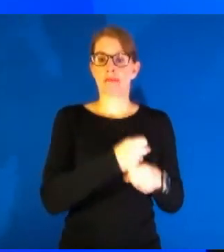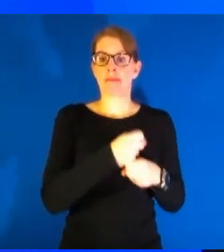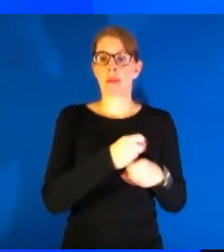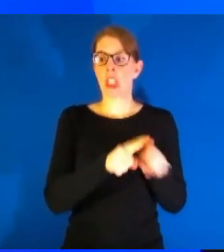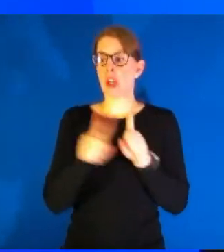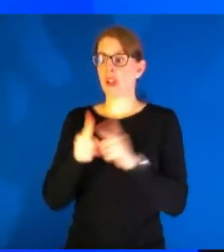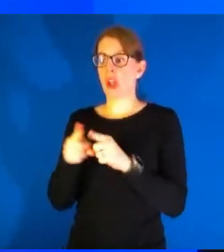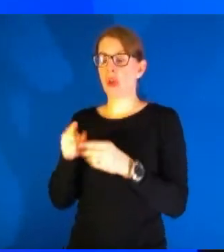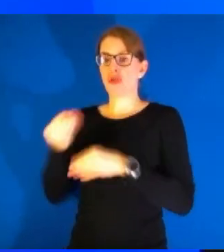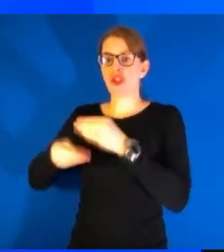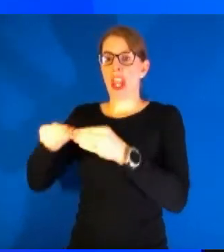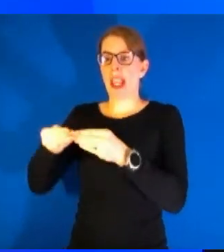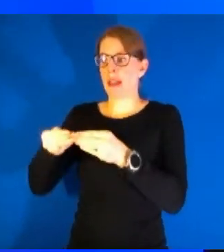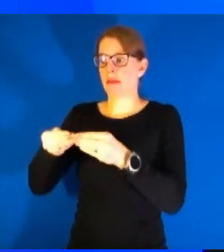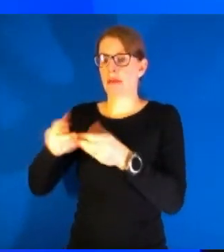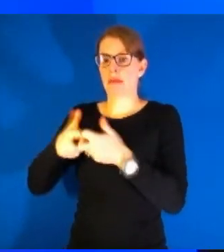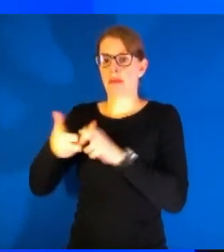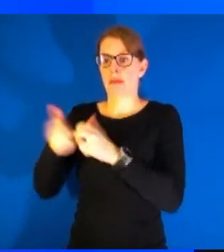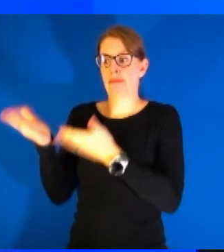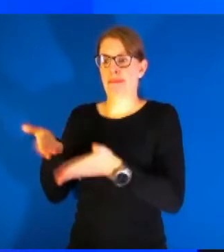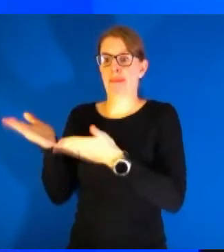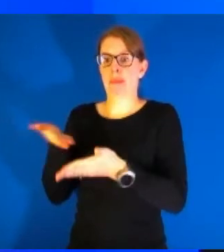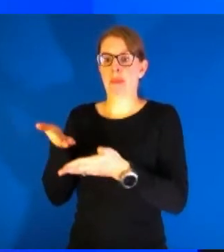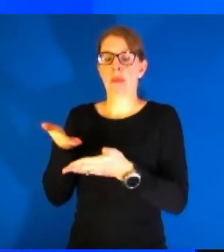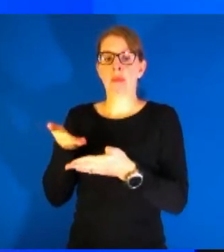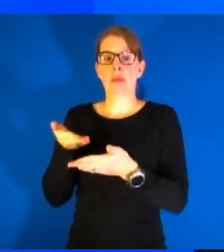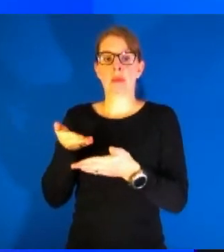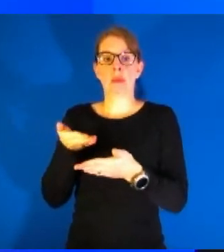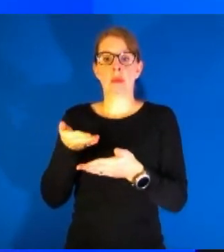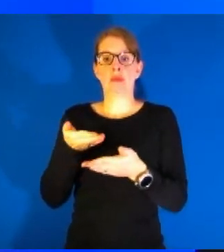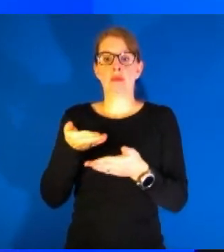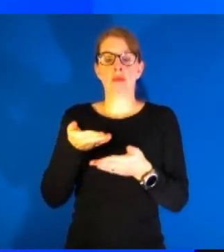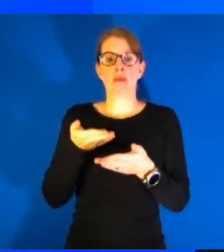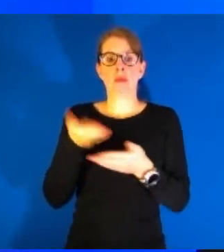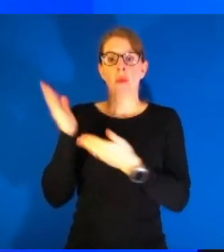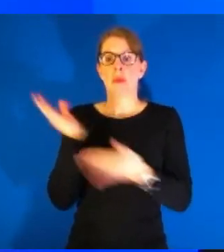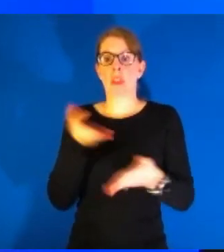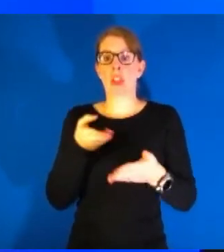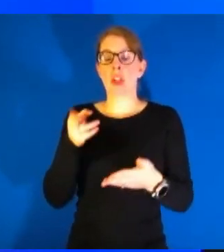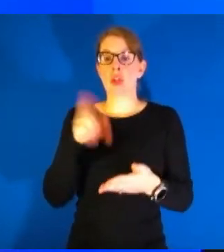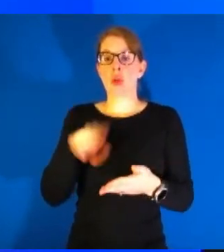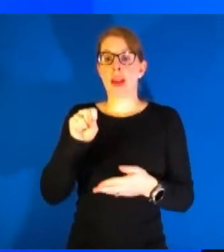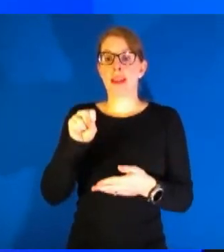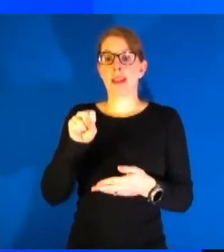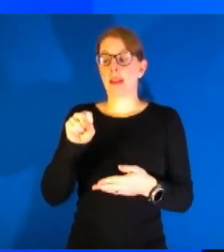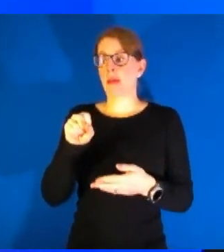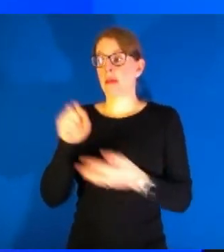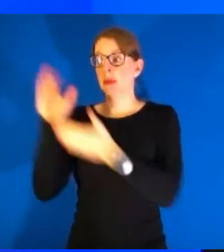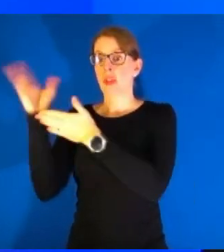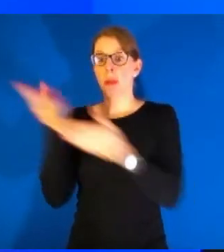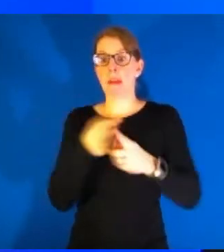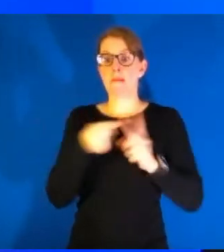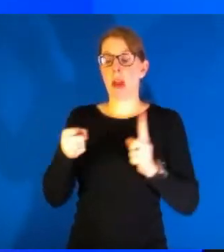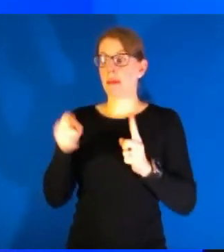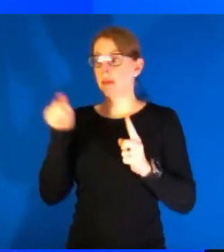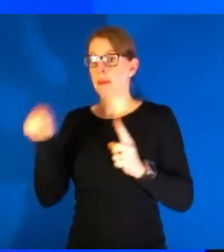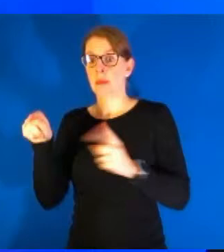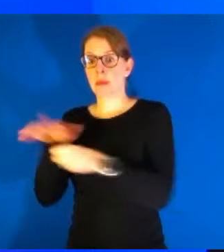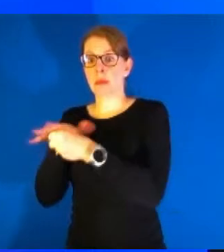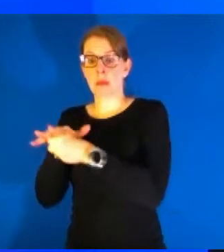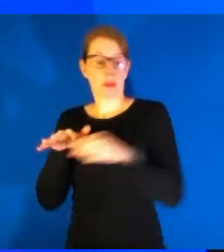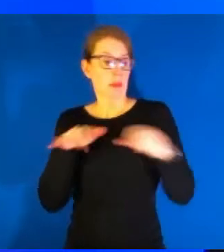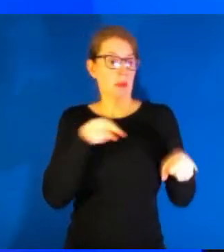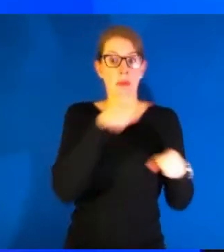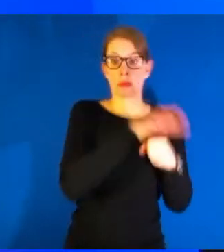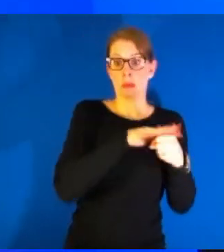issues where, we can't move things from point A to point B throughout the United States. So the lab has had to change the types